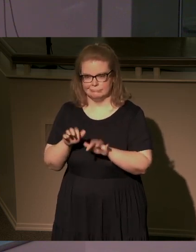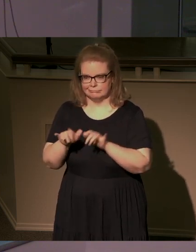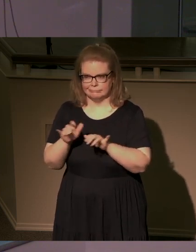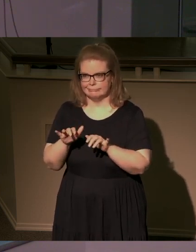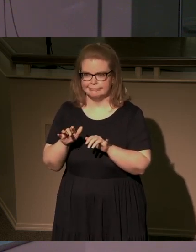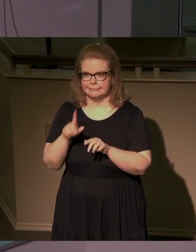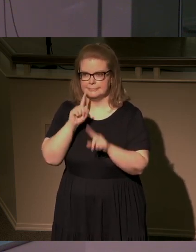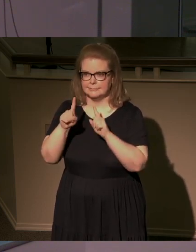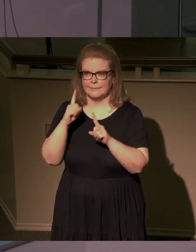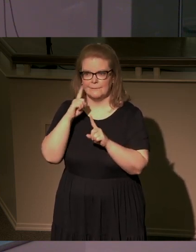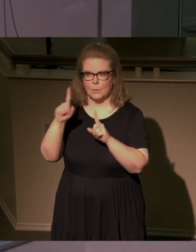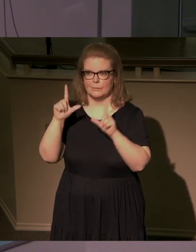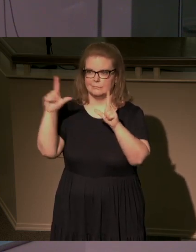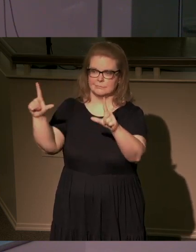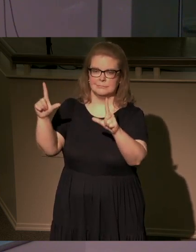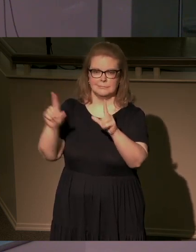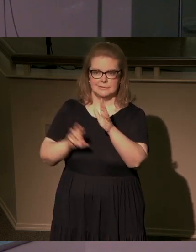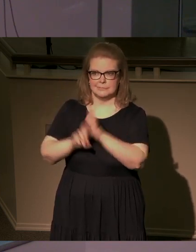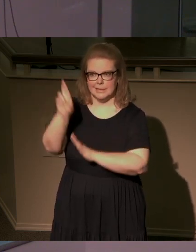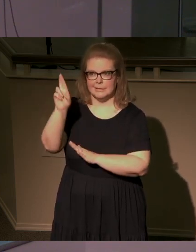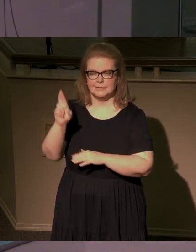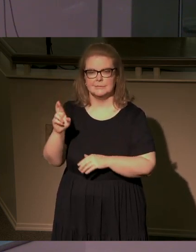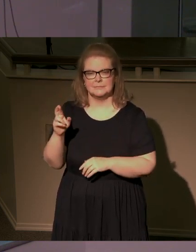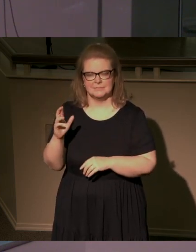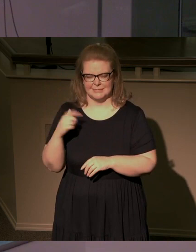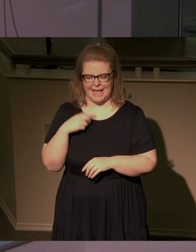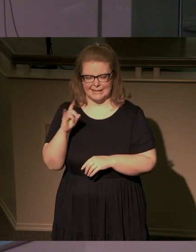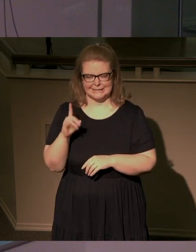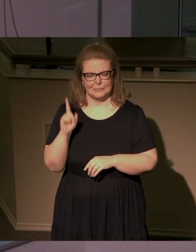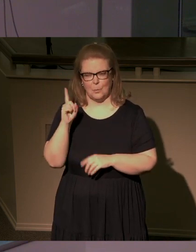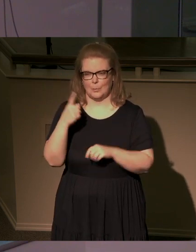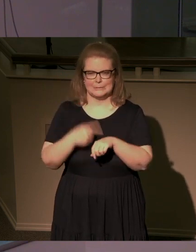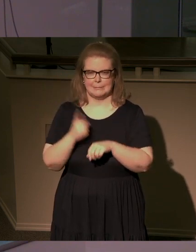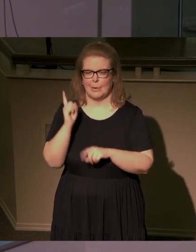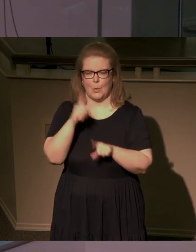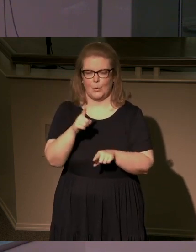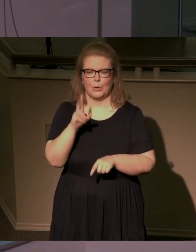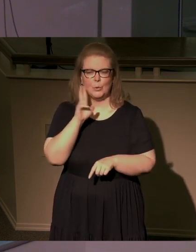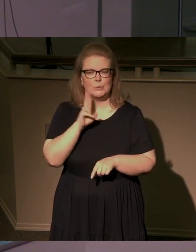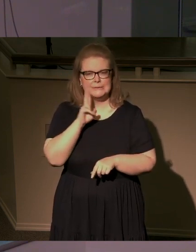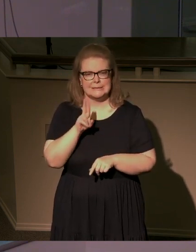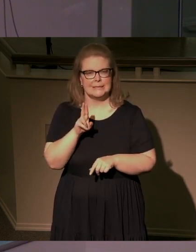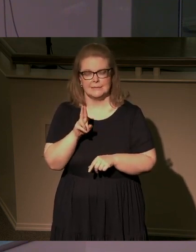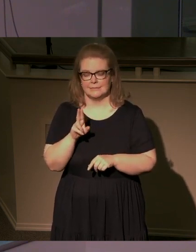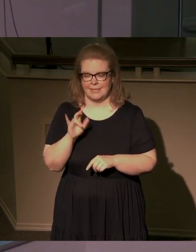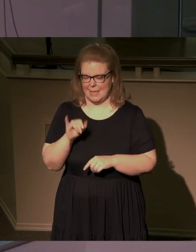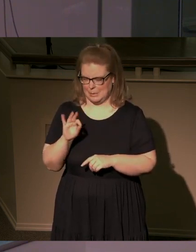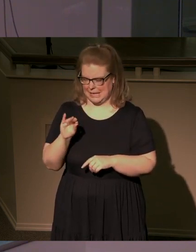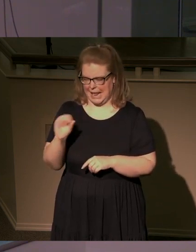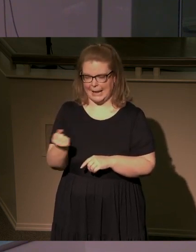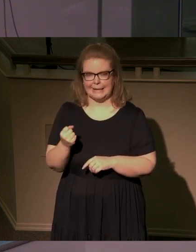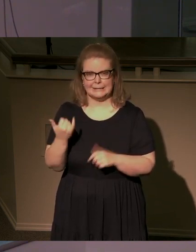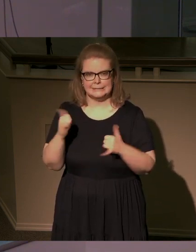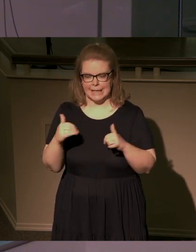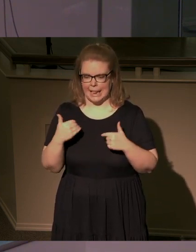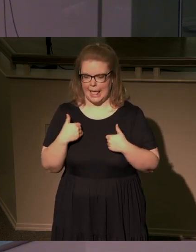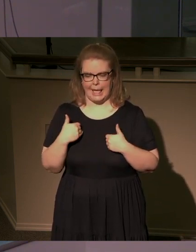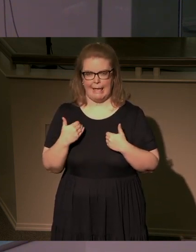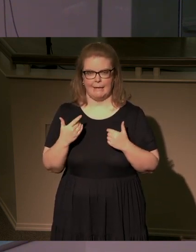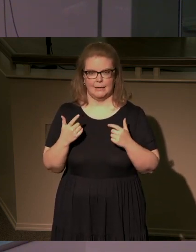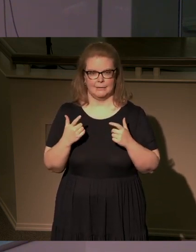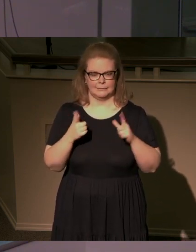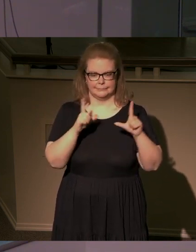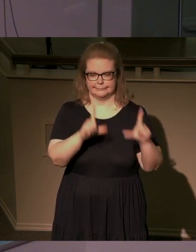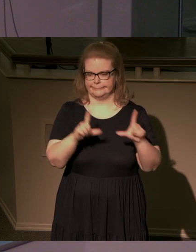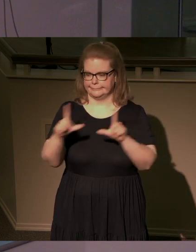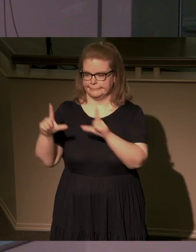room, and this was the 90s, so desktop PCs were just coming in. We still had the clunky old monitors. It wasn't